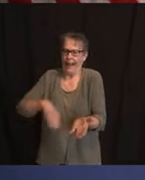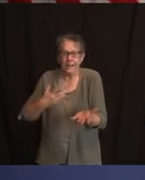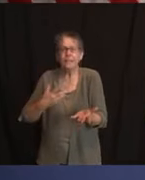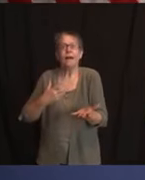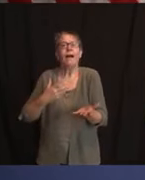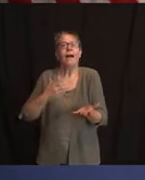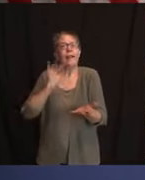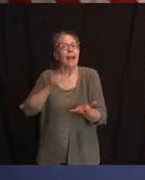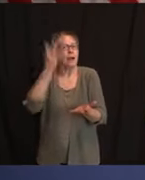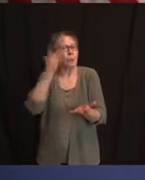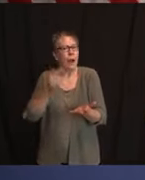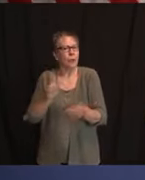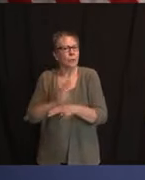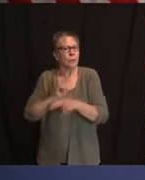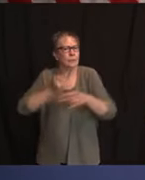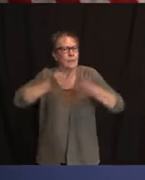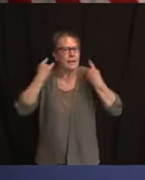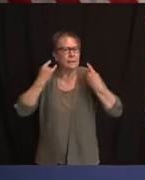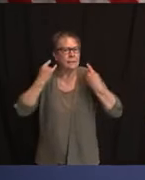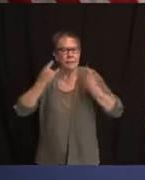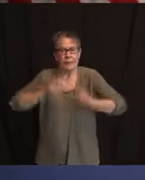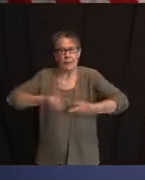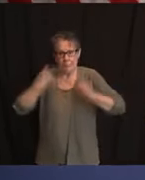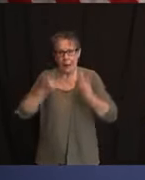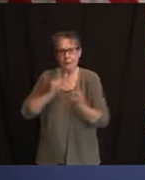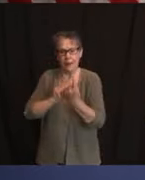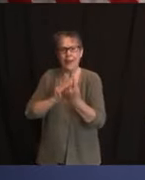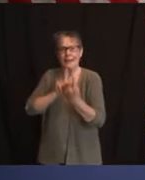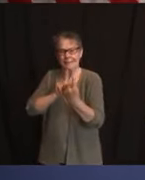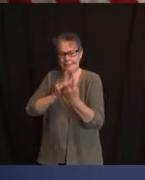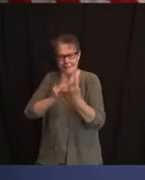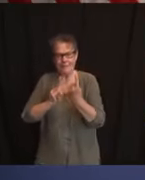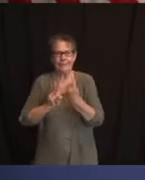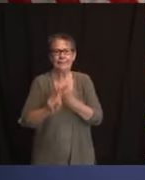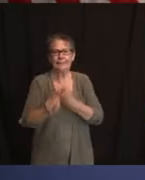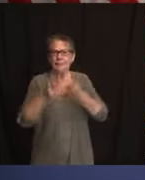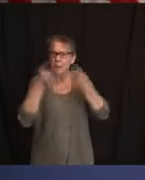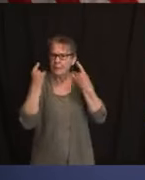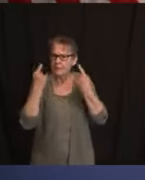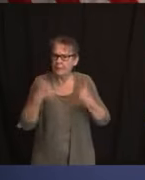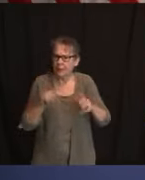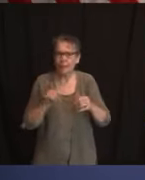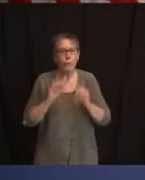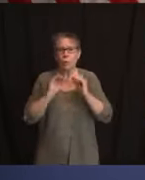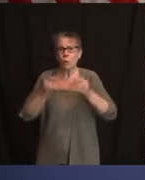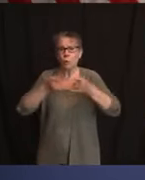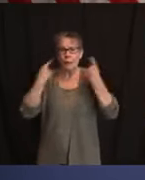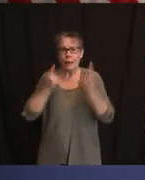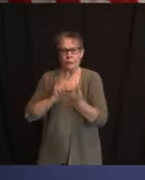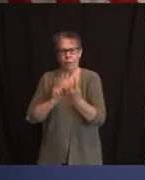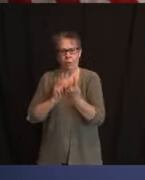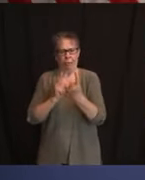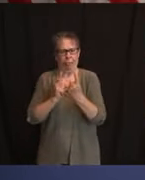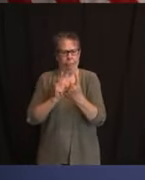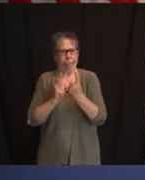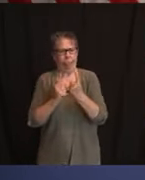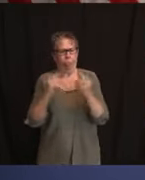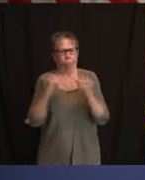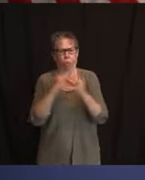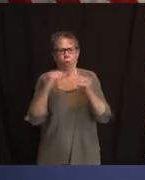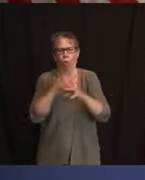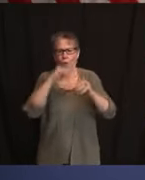can cover our faces, the better off we'll be. And I think increasingly by the day, if not by the minute, there's less